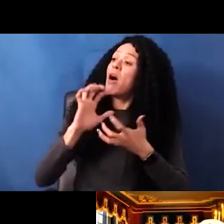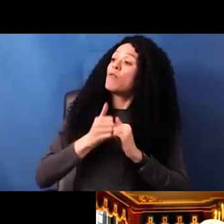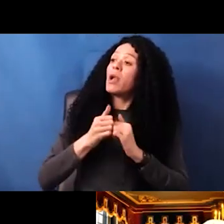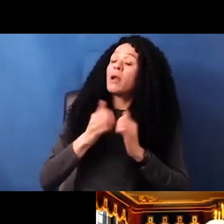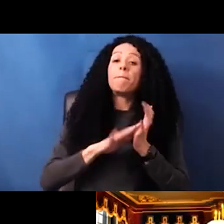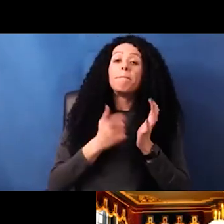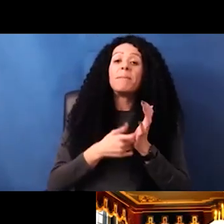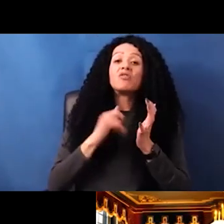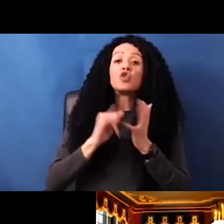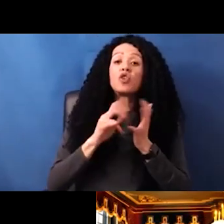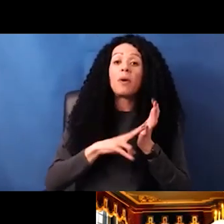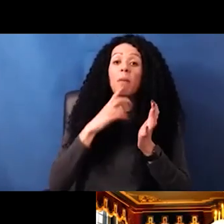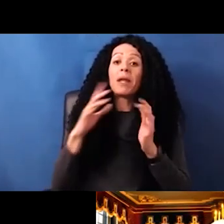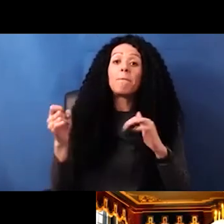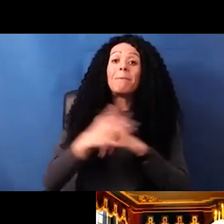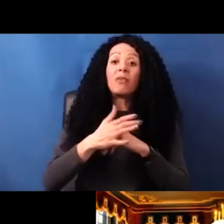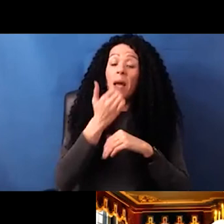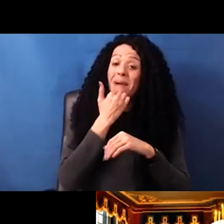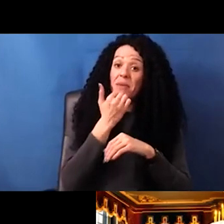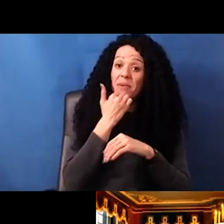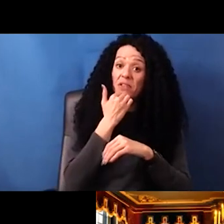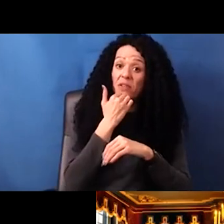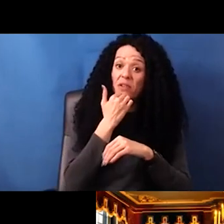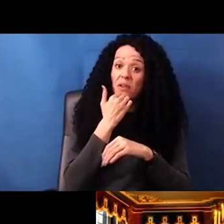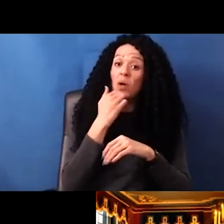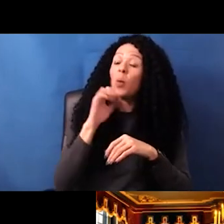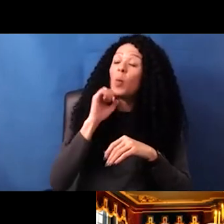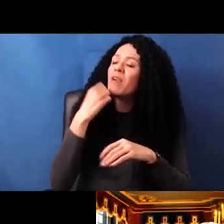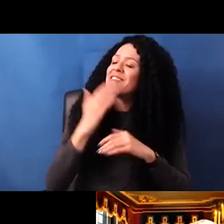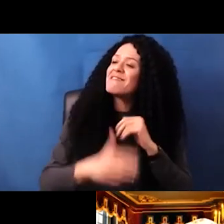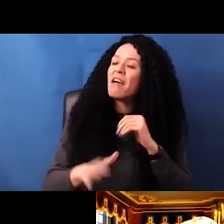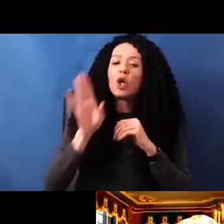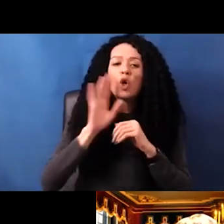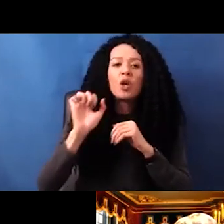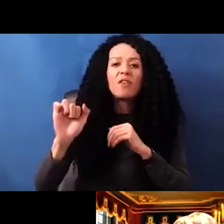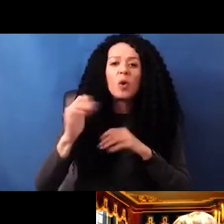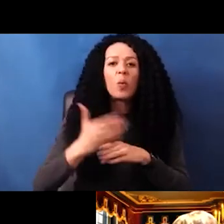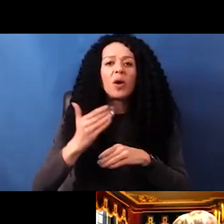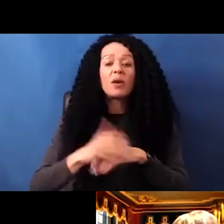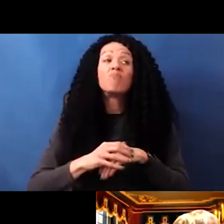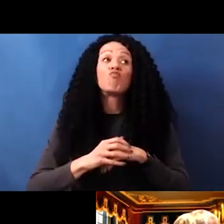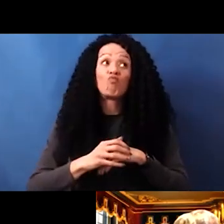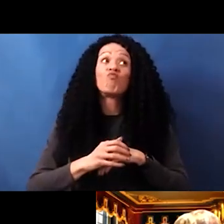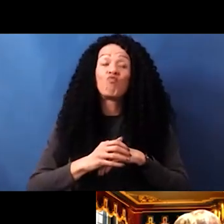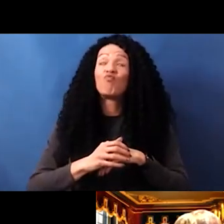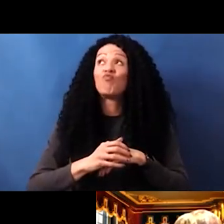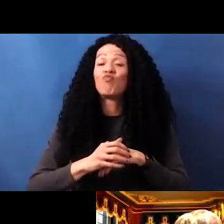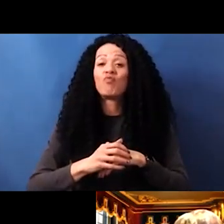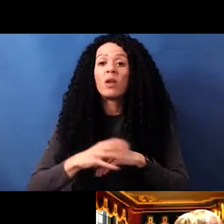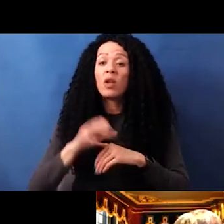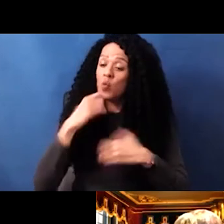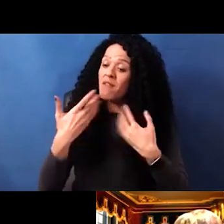Somerville been married to a mathematician, we should have never heard of her work. She would have merged it with